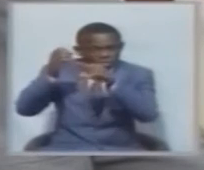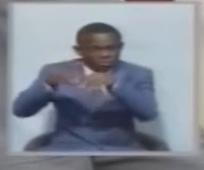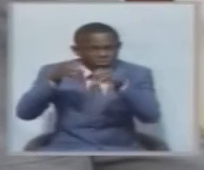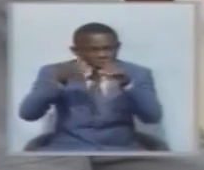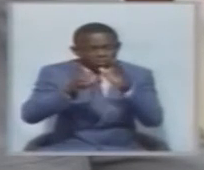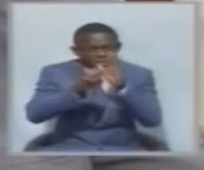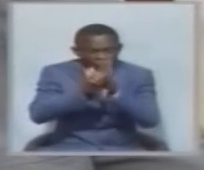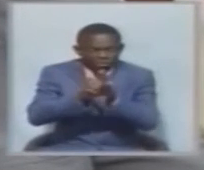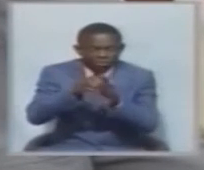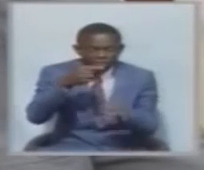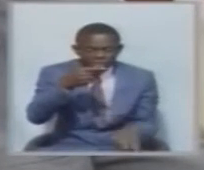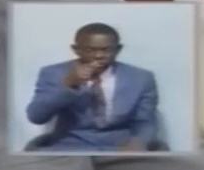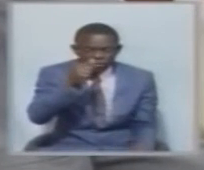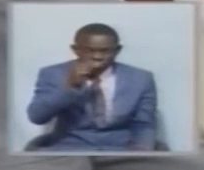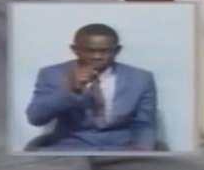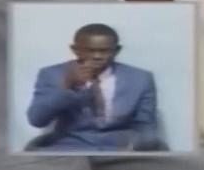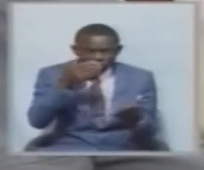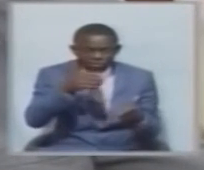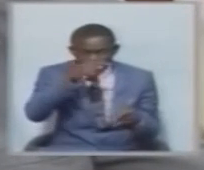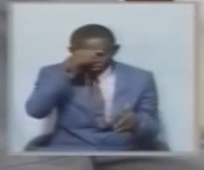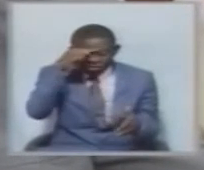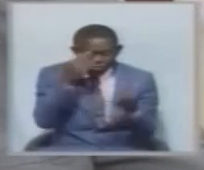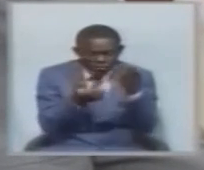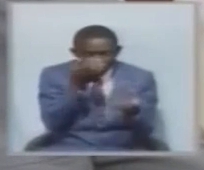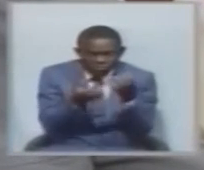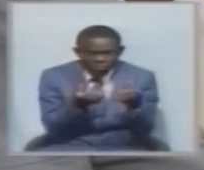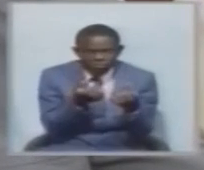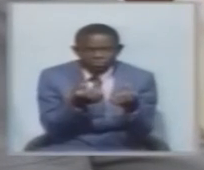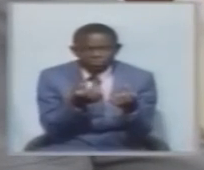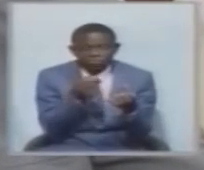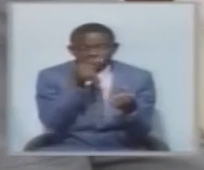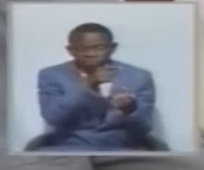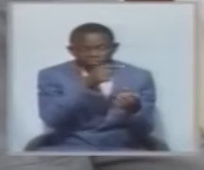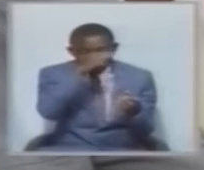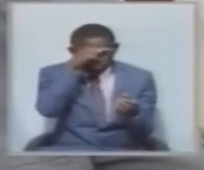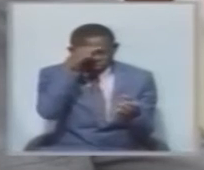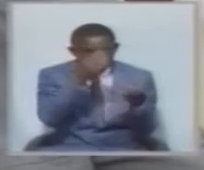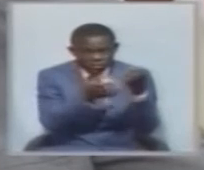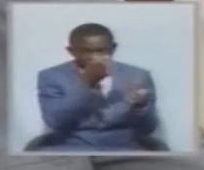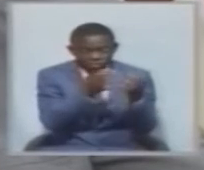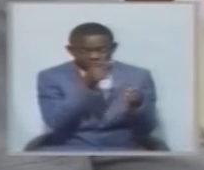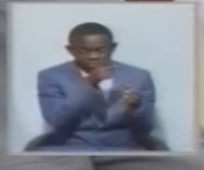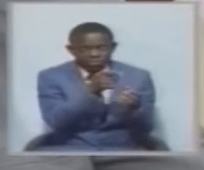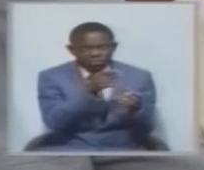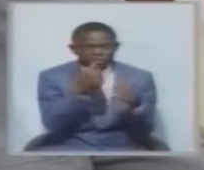from that, we have coal. I mean, we have Mamba coal mine, which is going to come